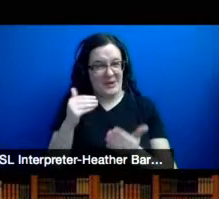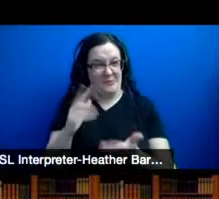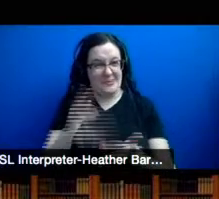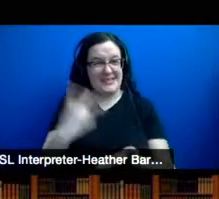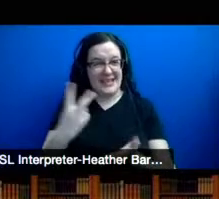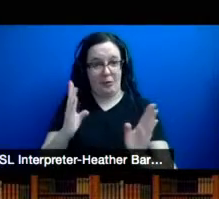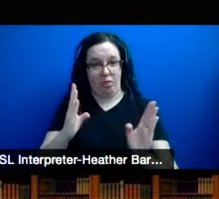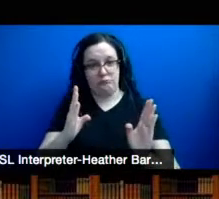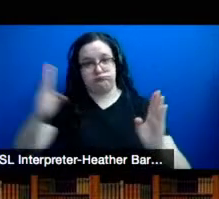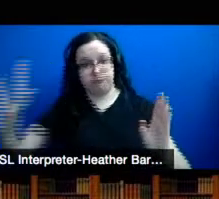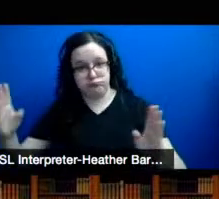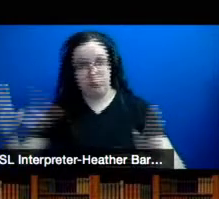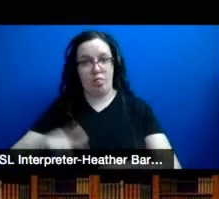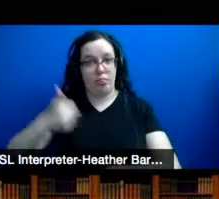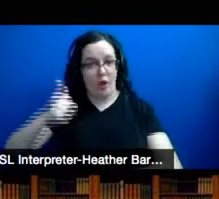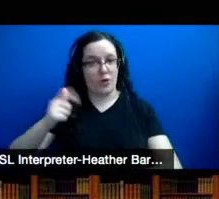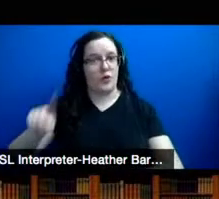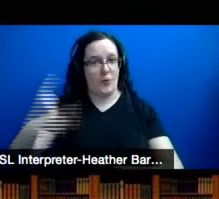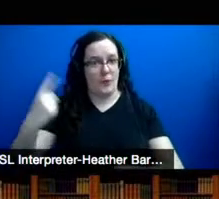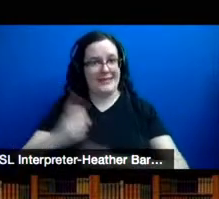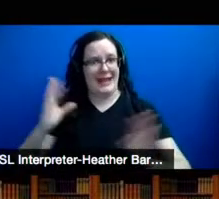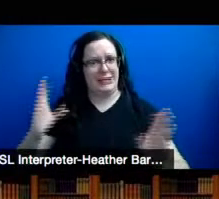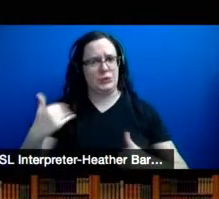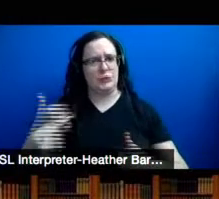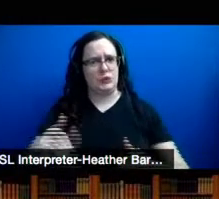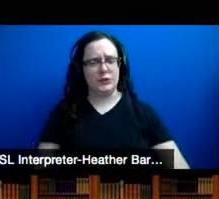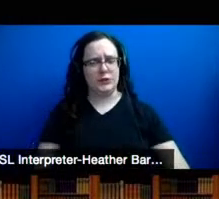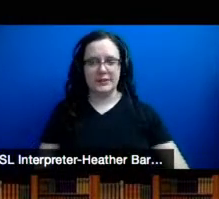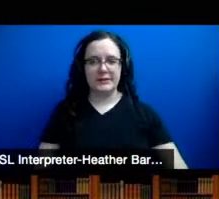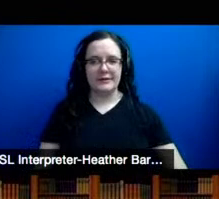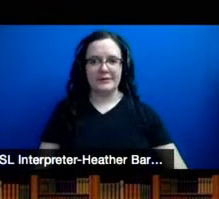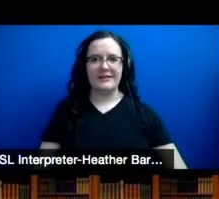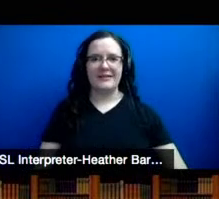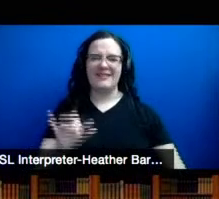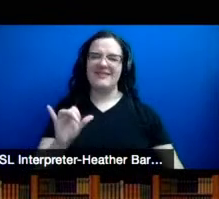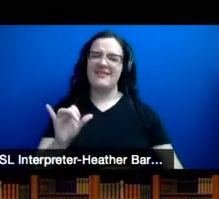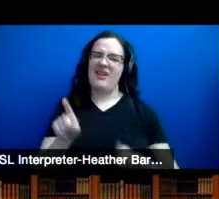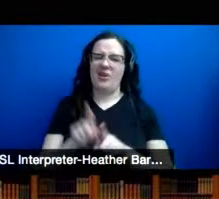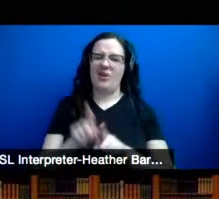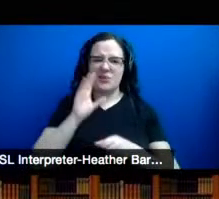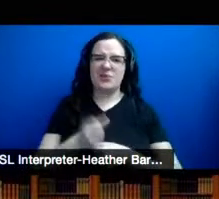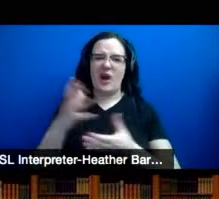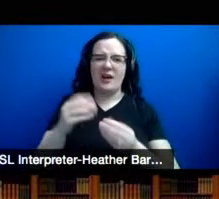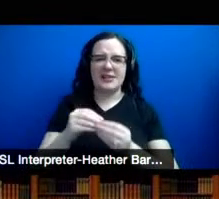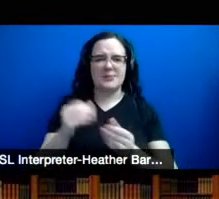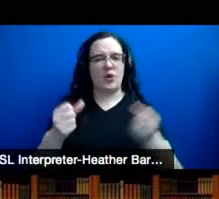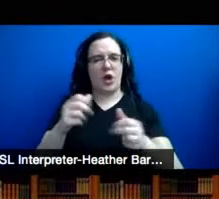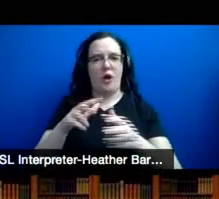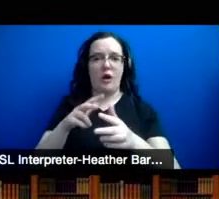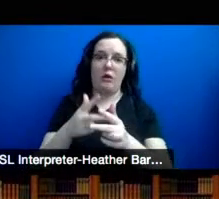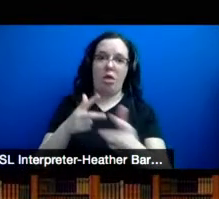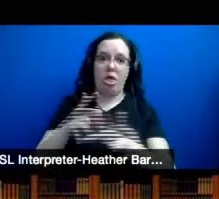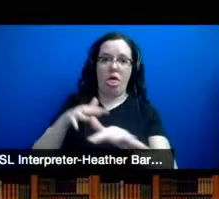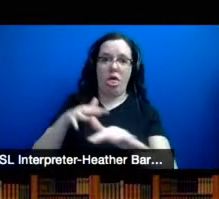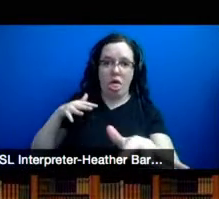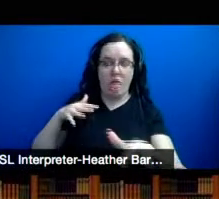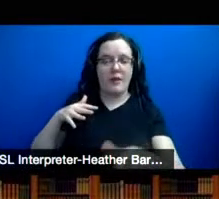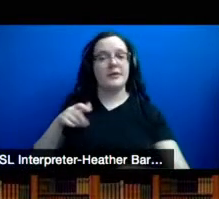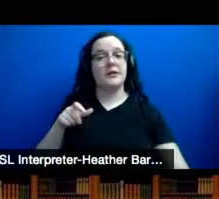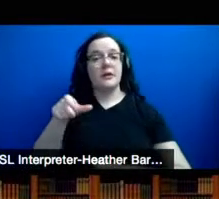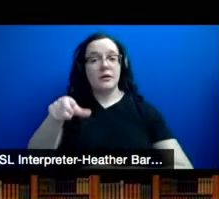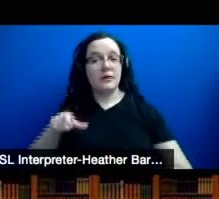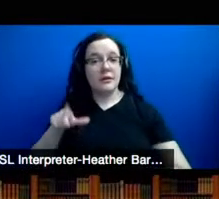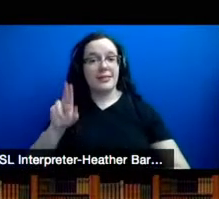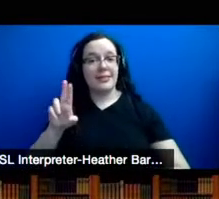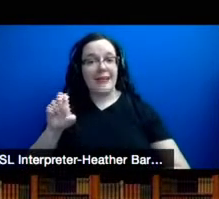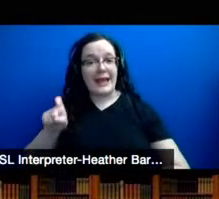would additionally create a lot more traffic backups and potential lane closures because we are crossing that